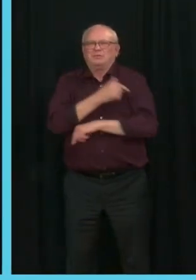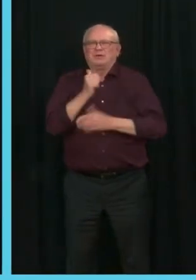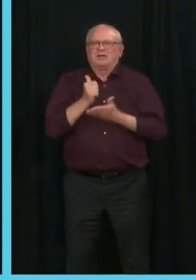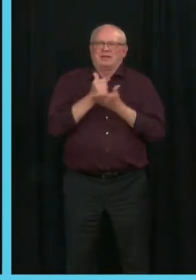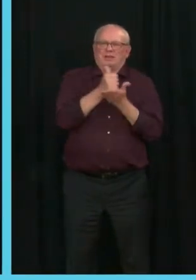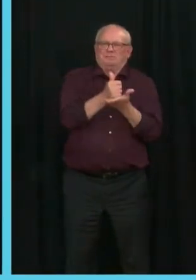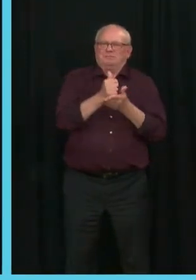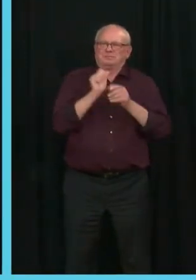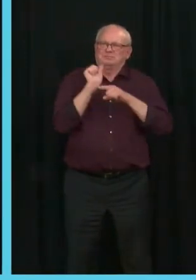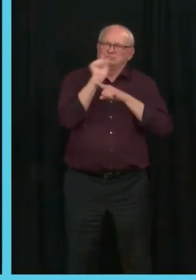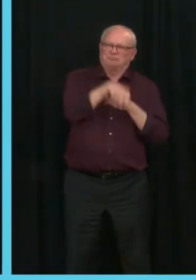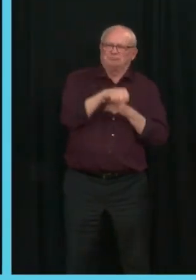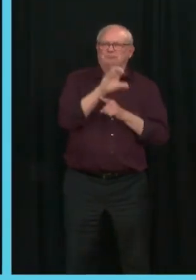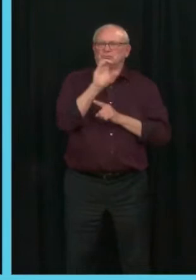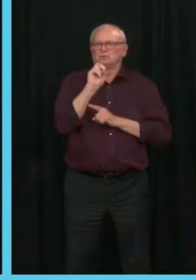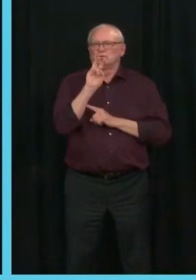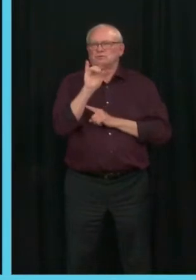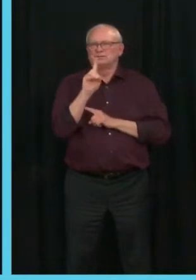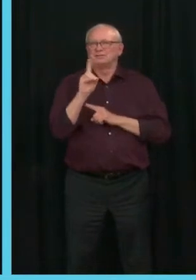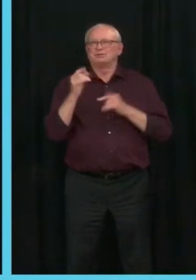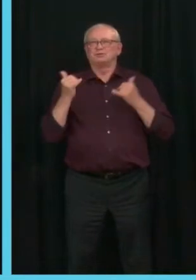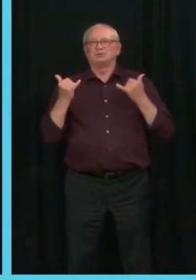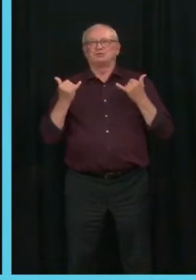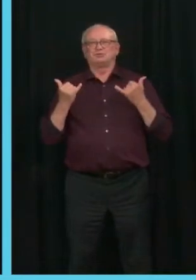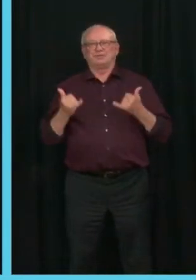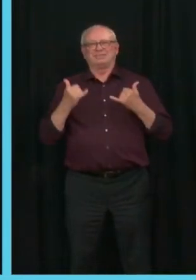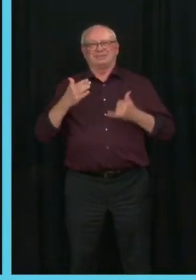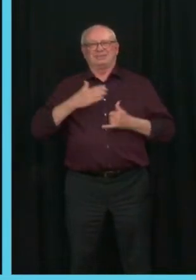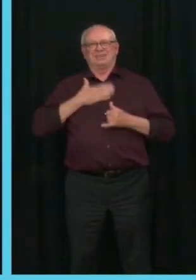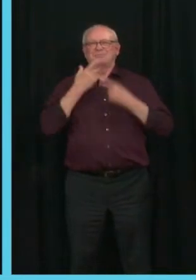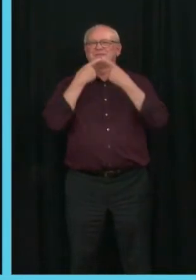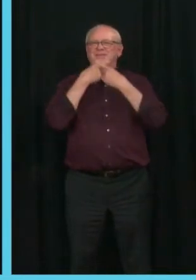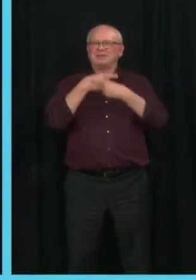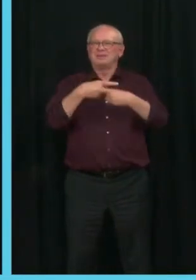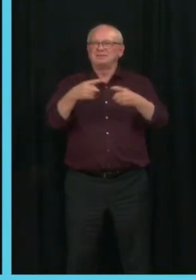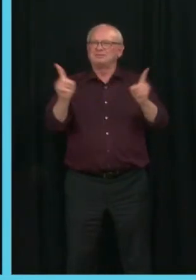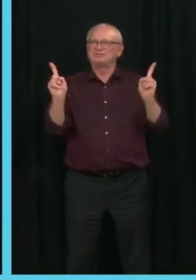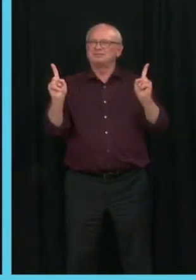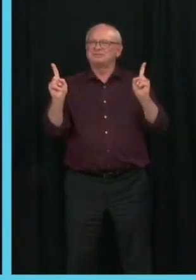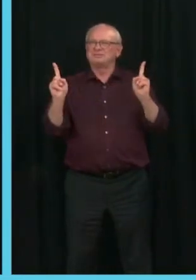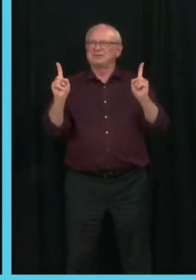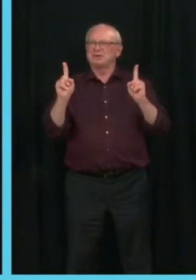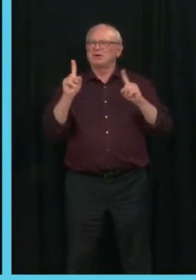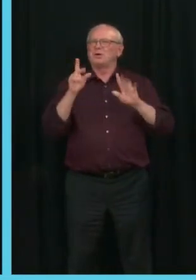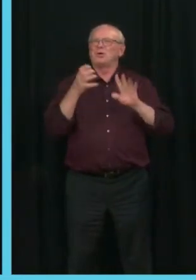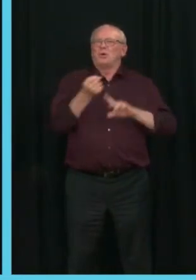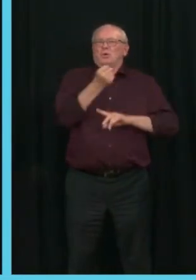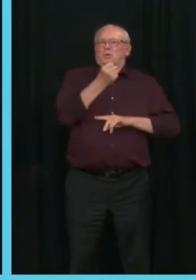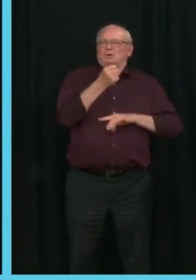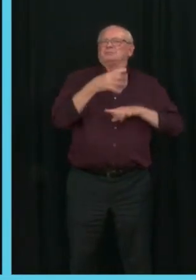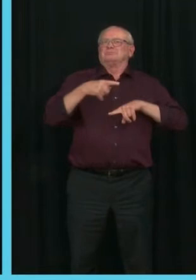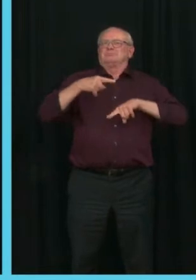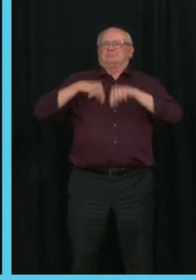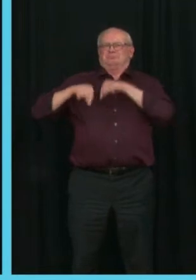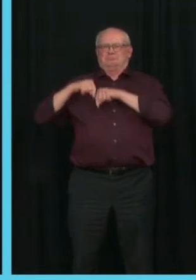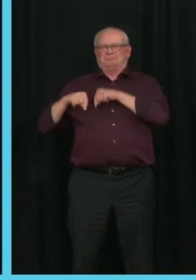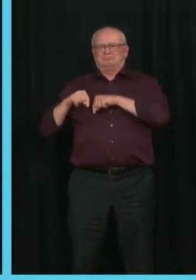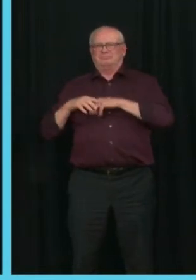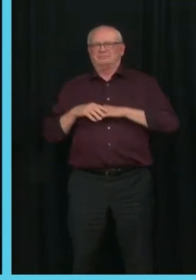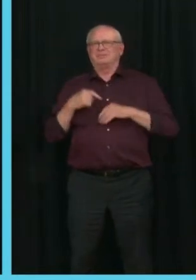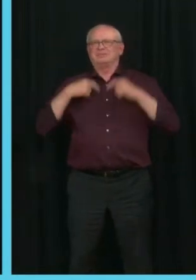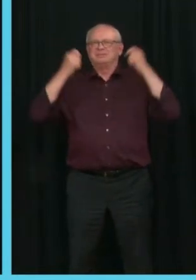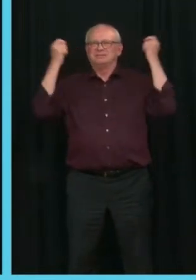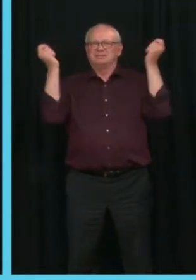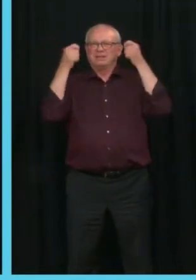to announce yet another step forward in our vaccine rollout. But before I get to that, I want to celebrate an important step forward today as Alberta moves to